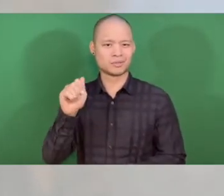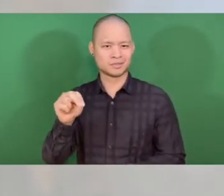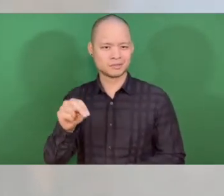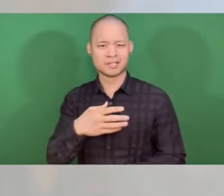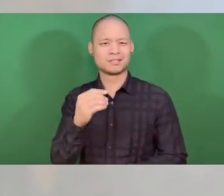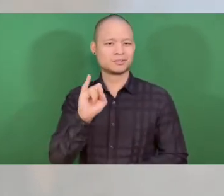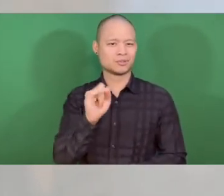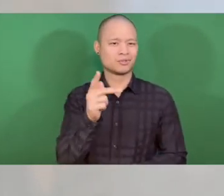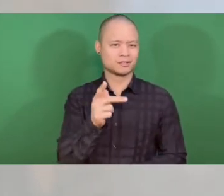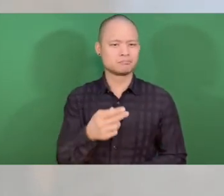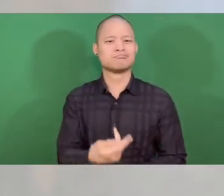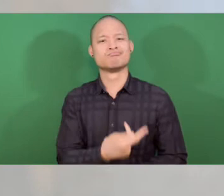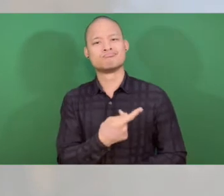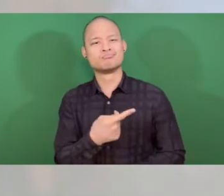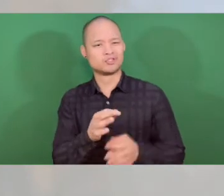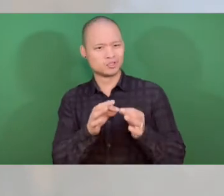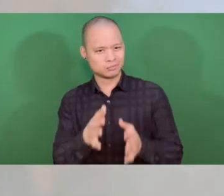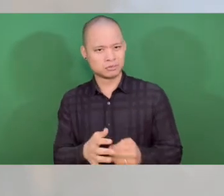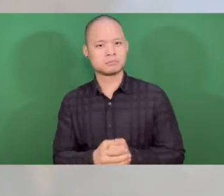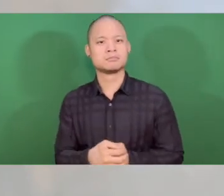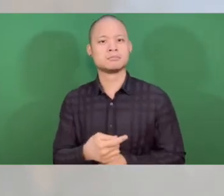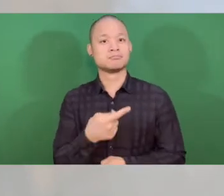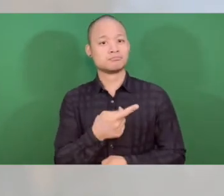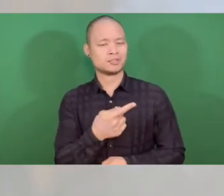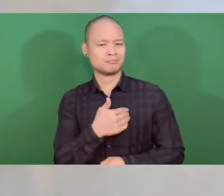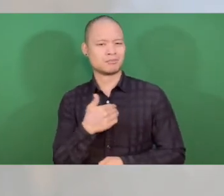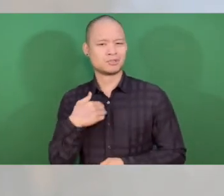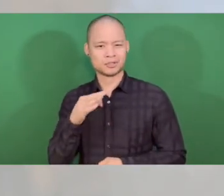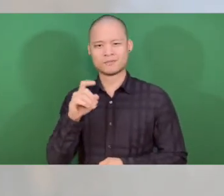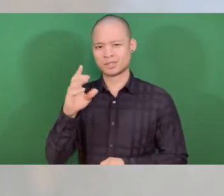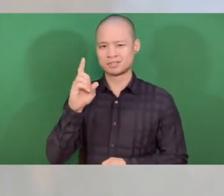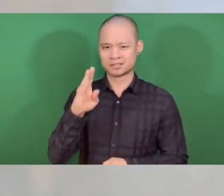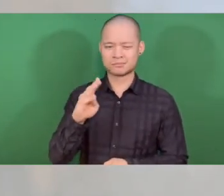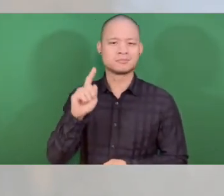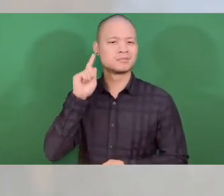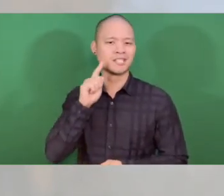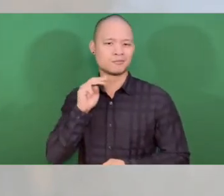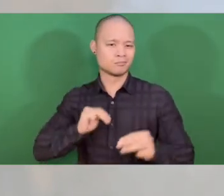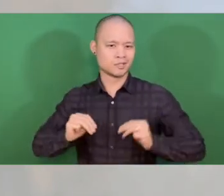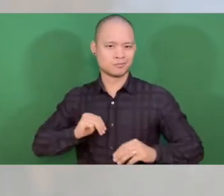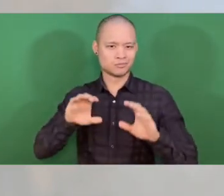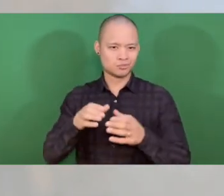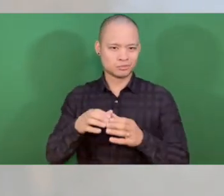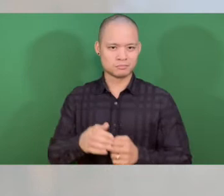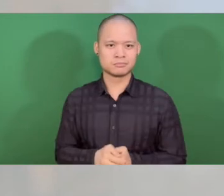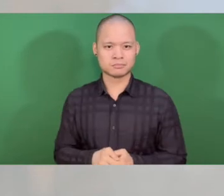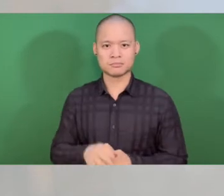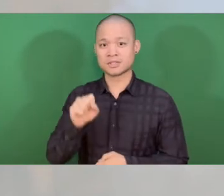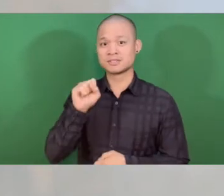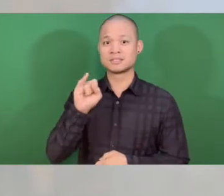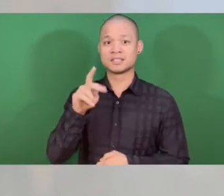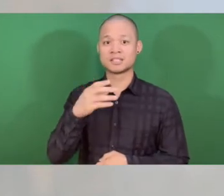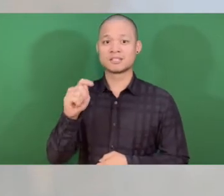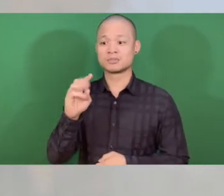Hawkins, who are 2 of our interpreters, who are also 2 members of 100 Decibels, a deaf mime troupe that Sick and Twisted works